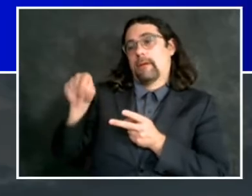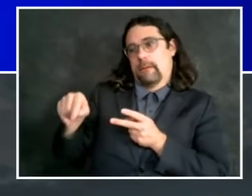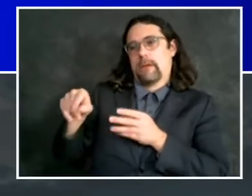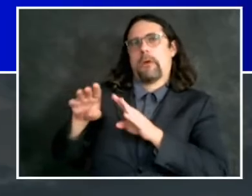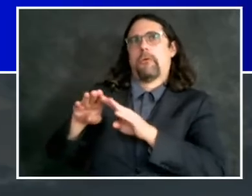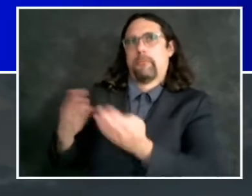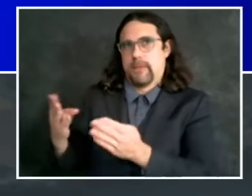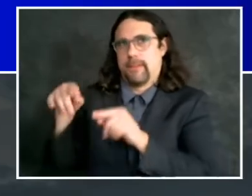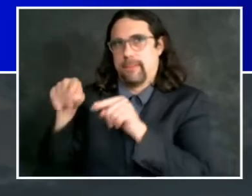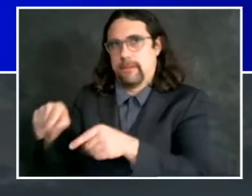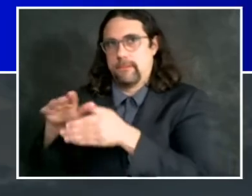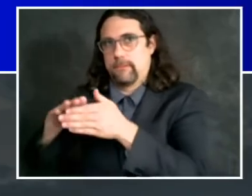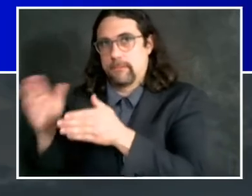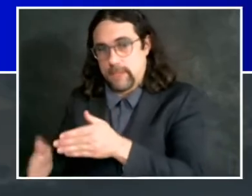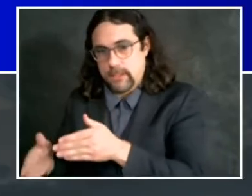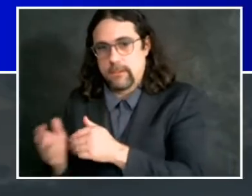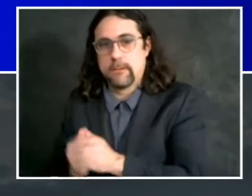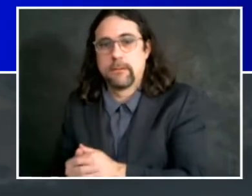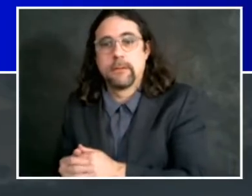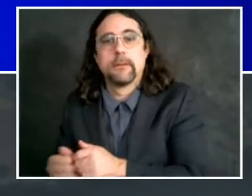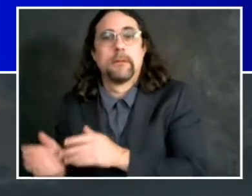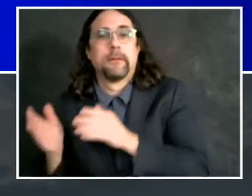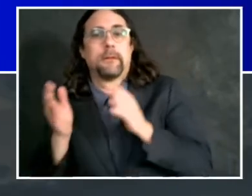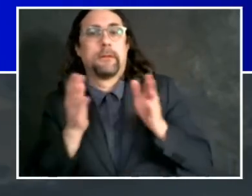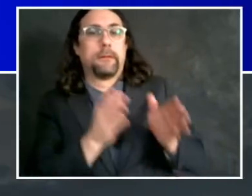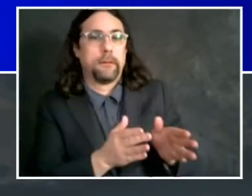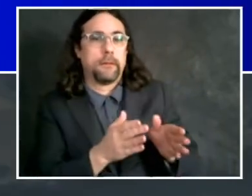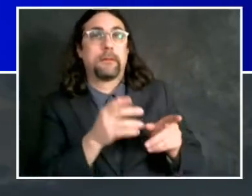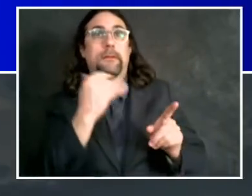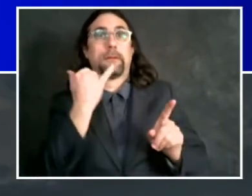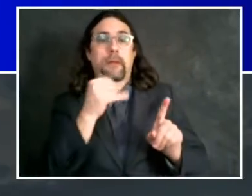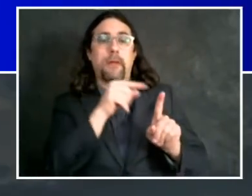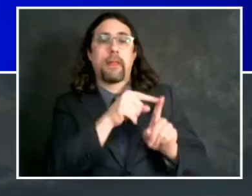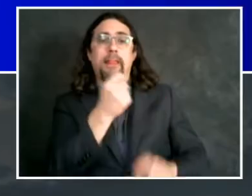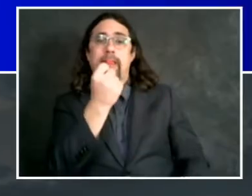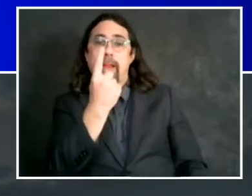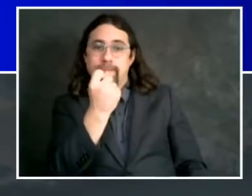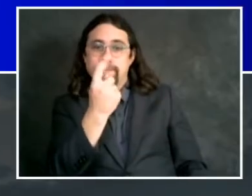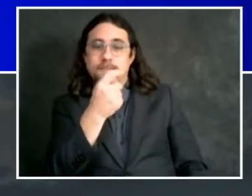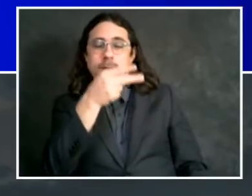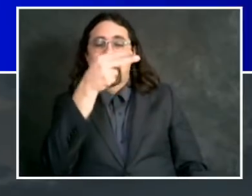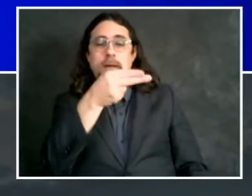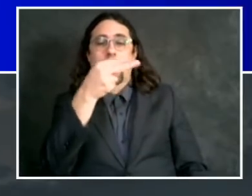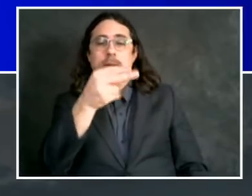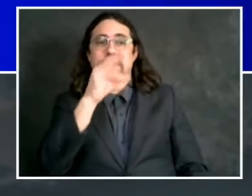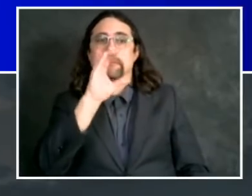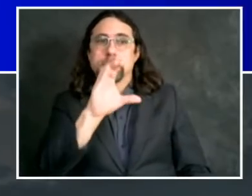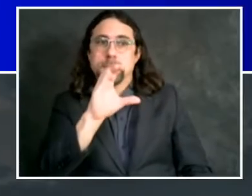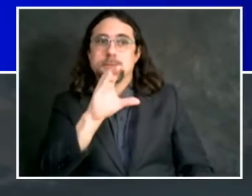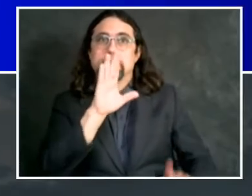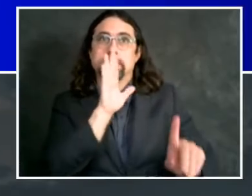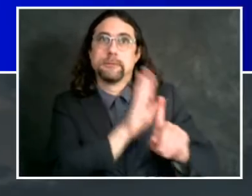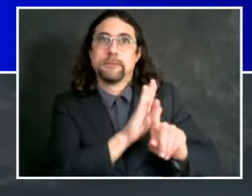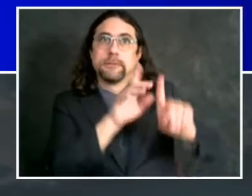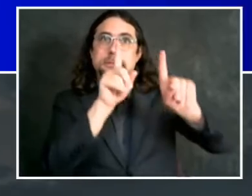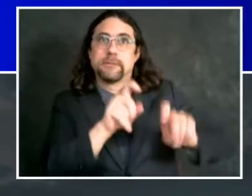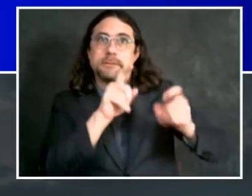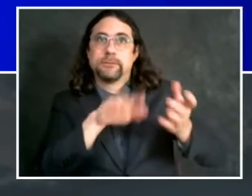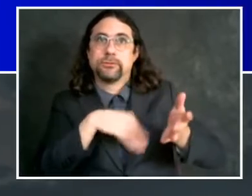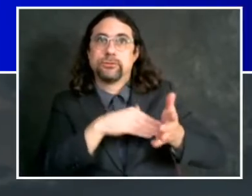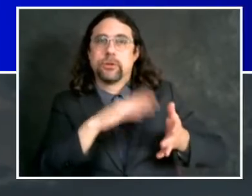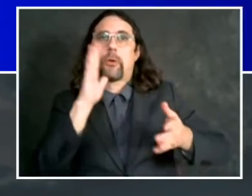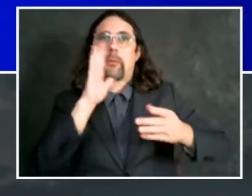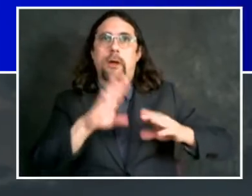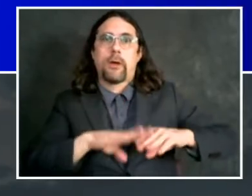bigger test and trace operation that's going to grow throughout May. Again, we're here to serve the